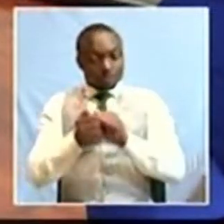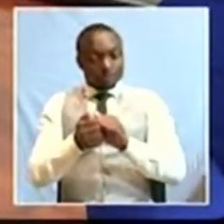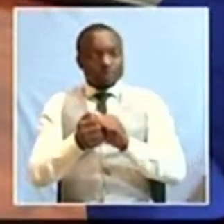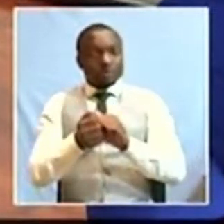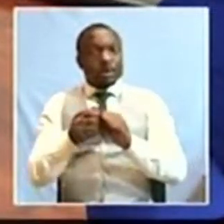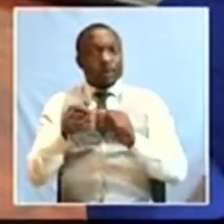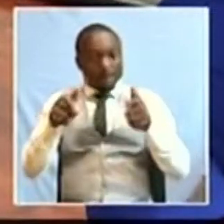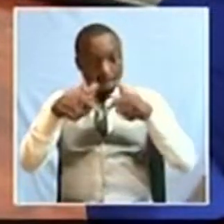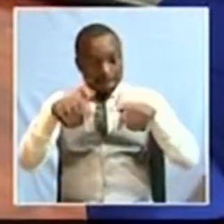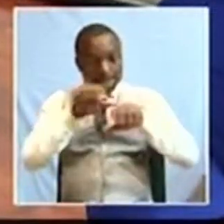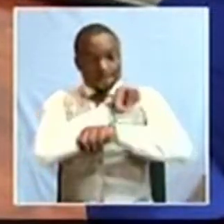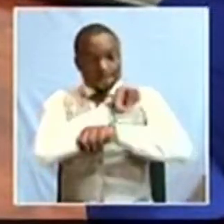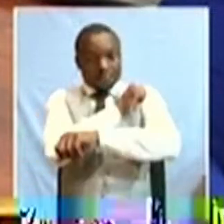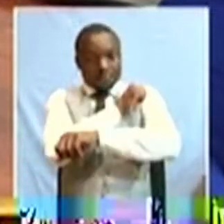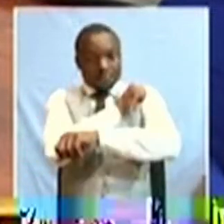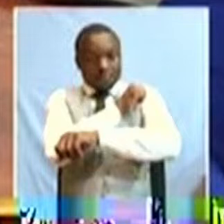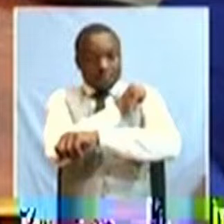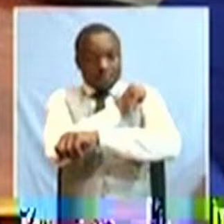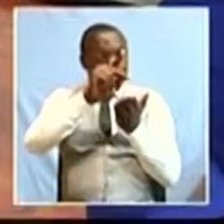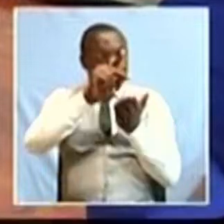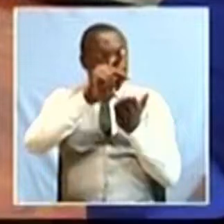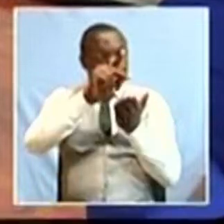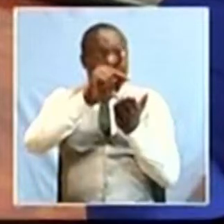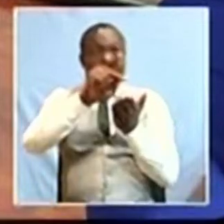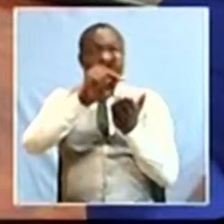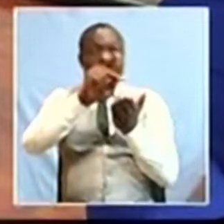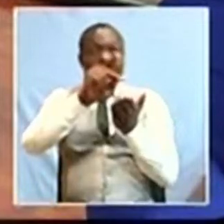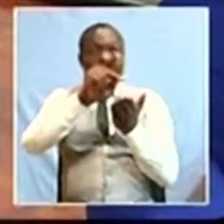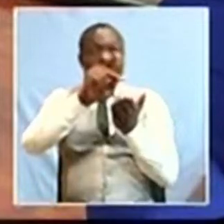the local authority failed to settle